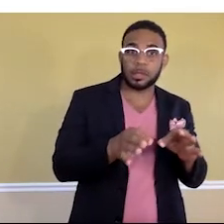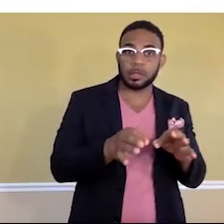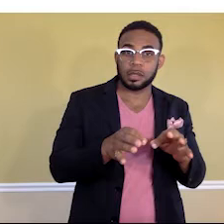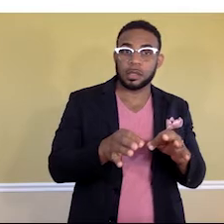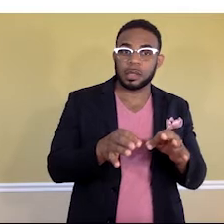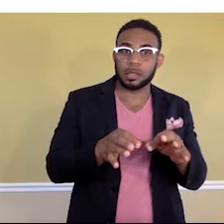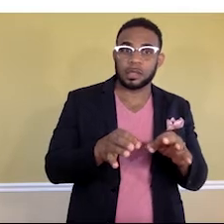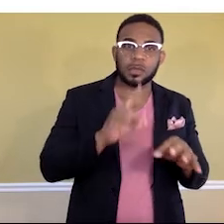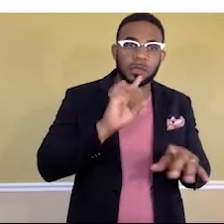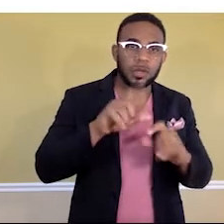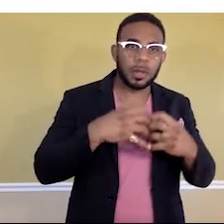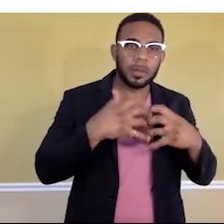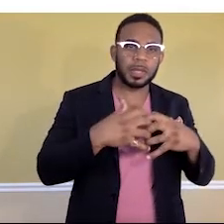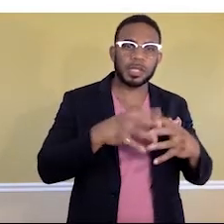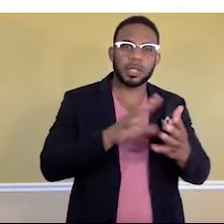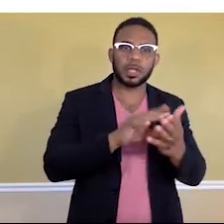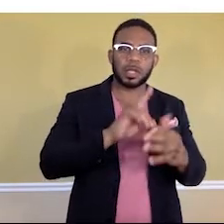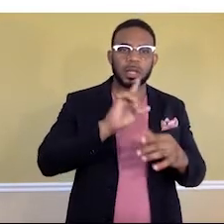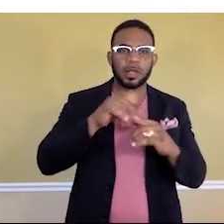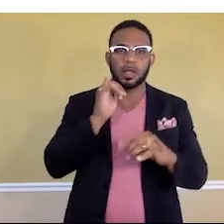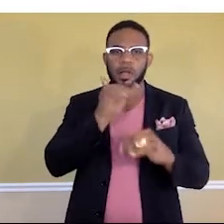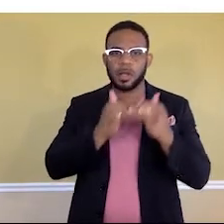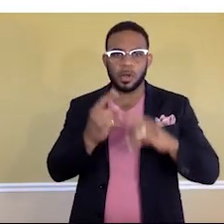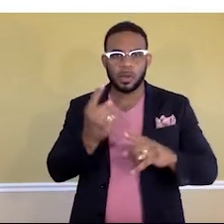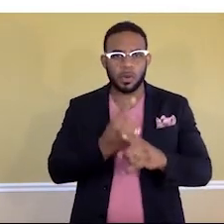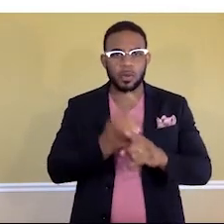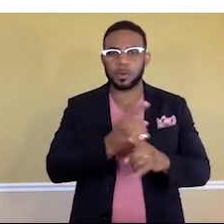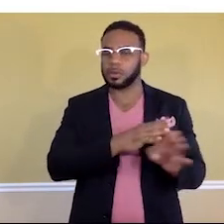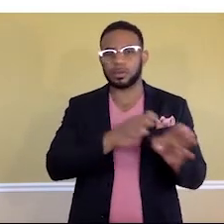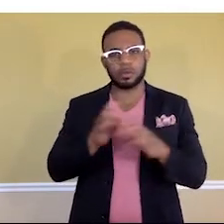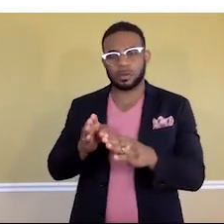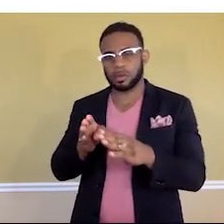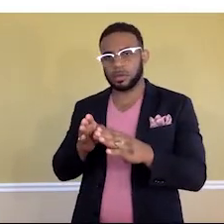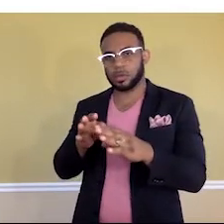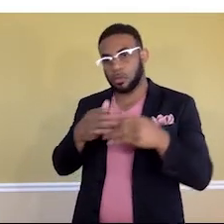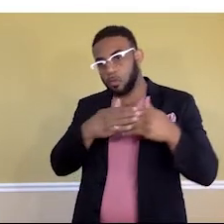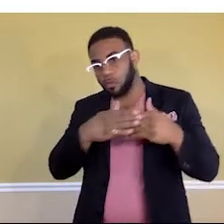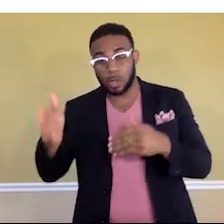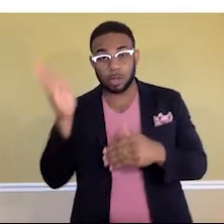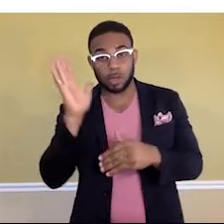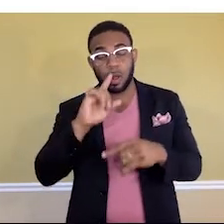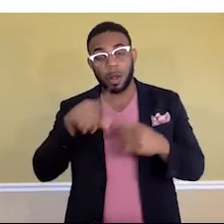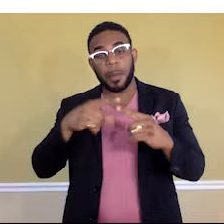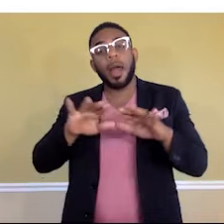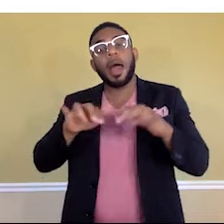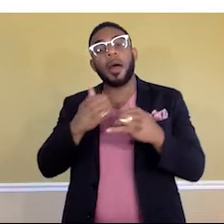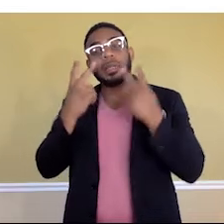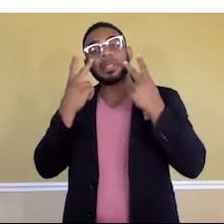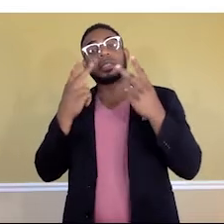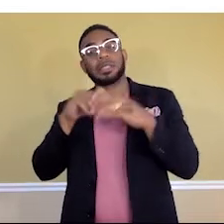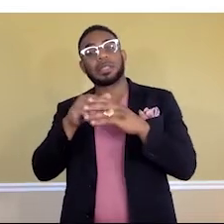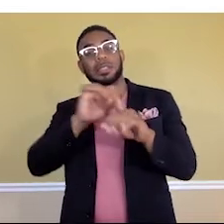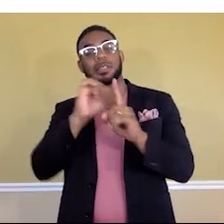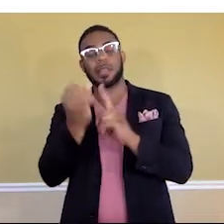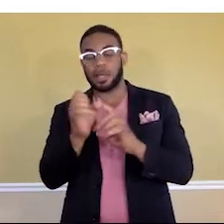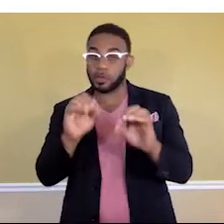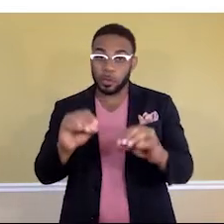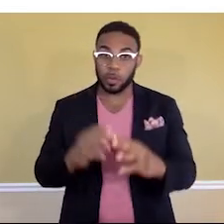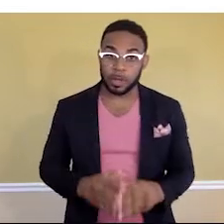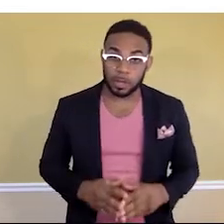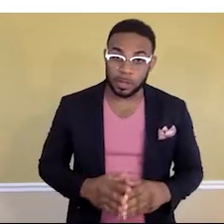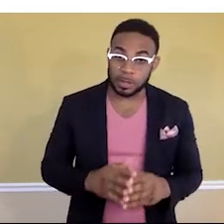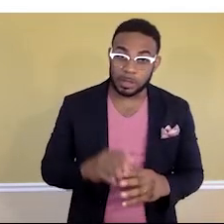that has to do with error rates, but the way we'll be referencing bias for the rest of this talk is going to be how we see it in society, so